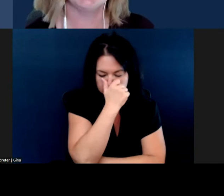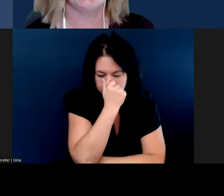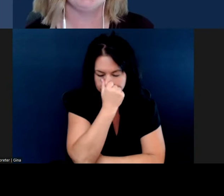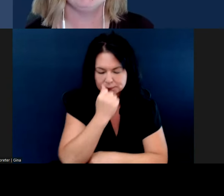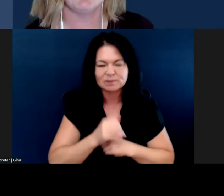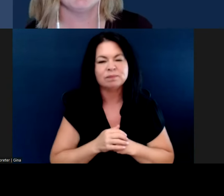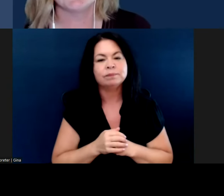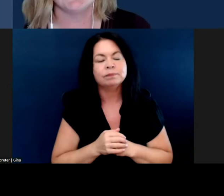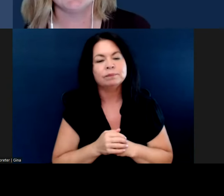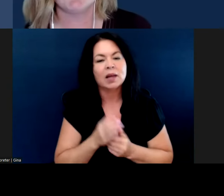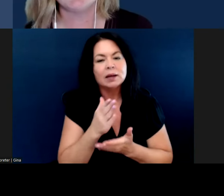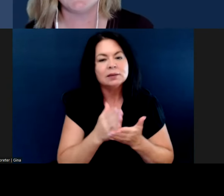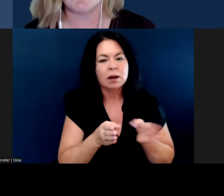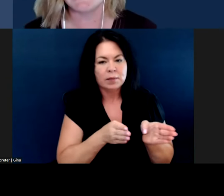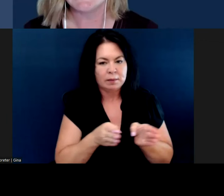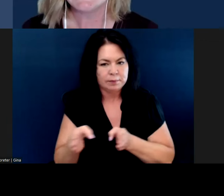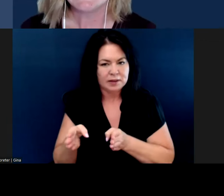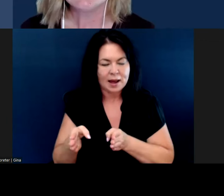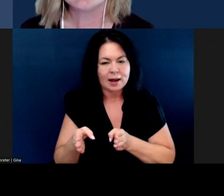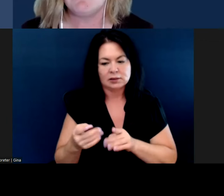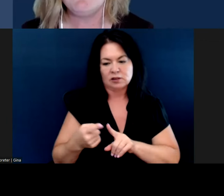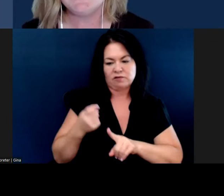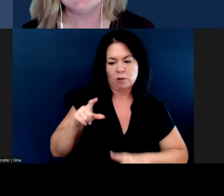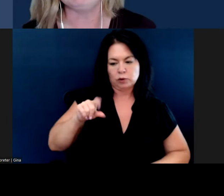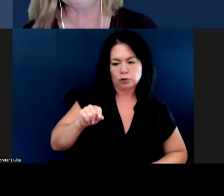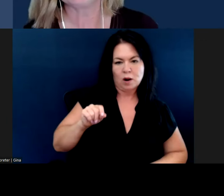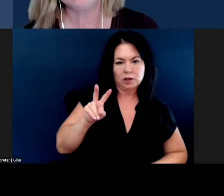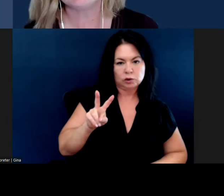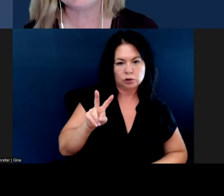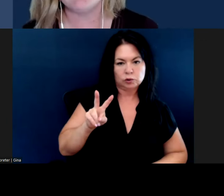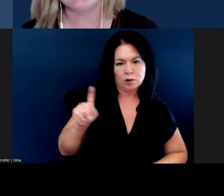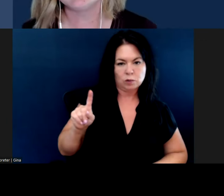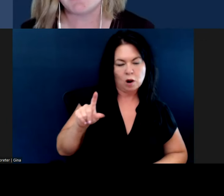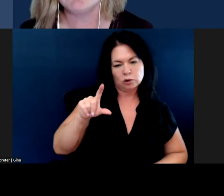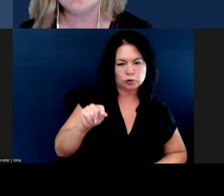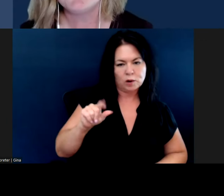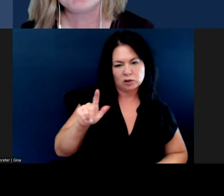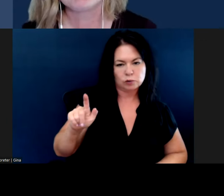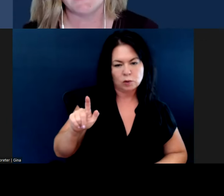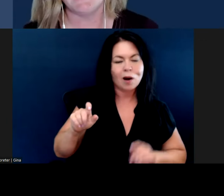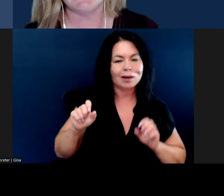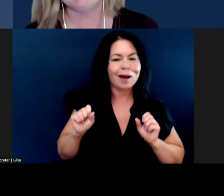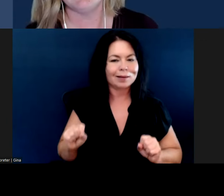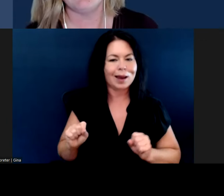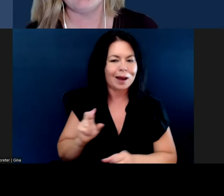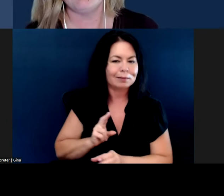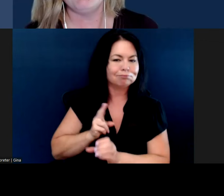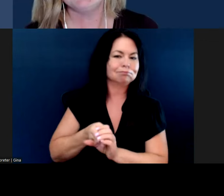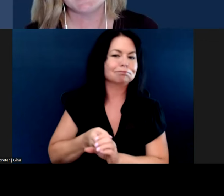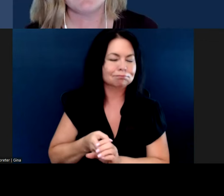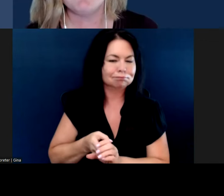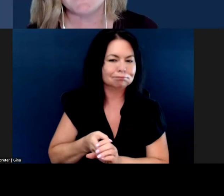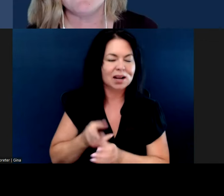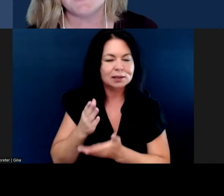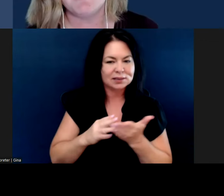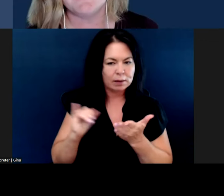opt into starting in 2021. It's called the Senior Savings Model. And this